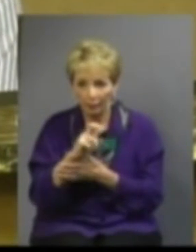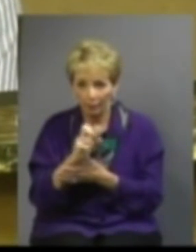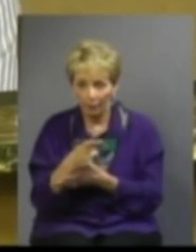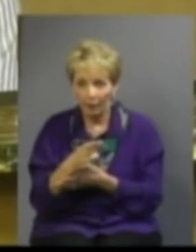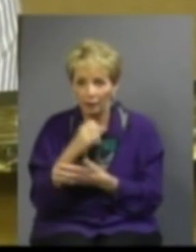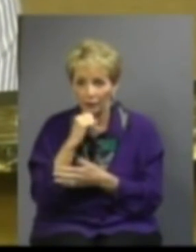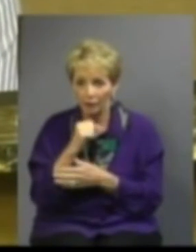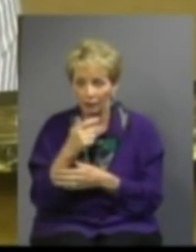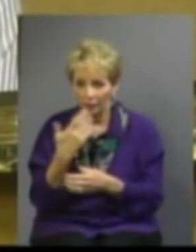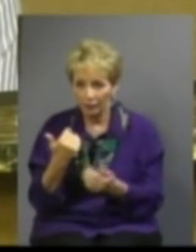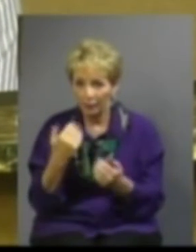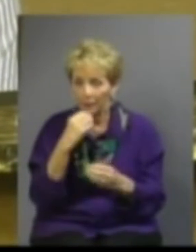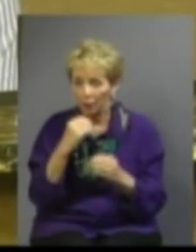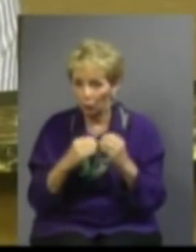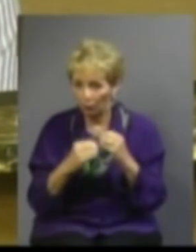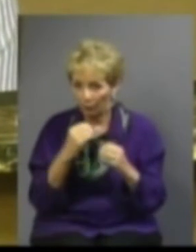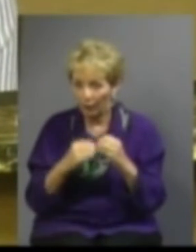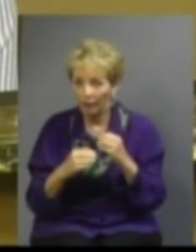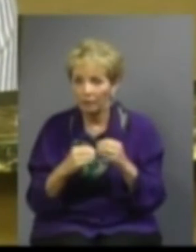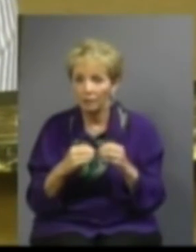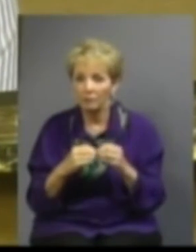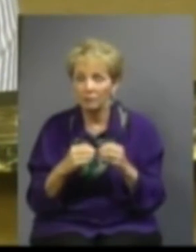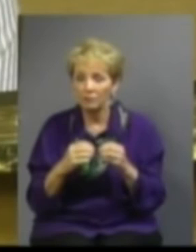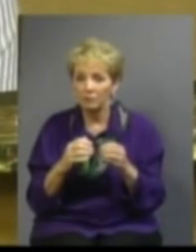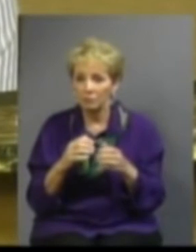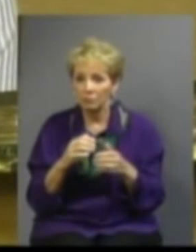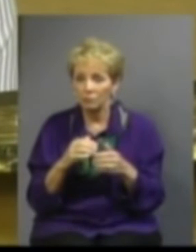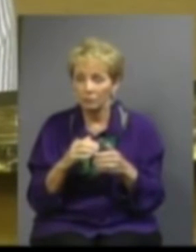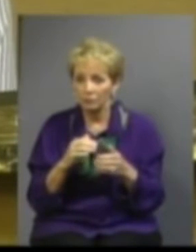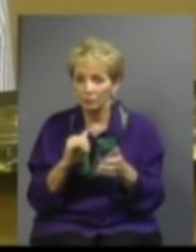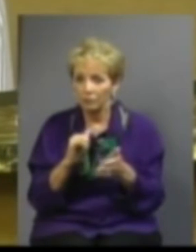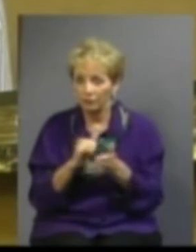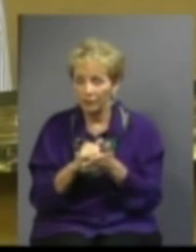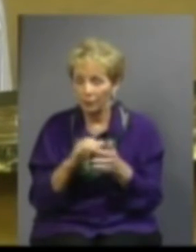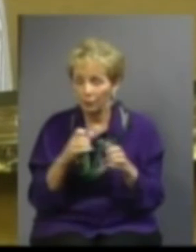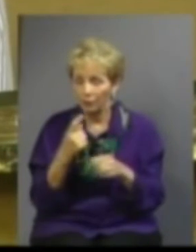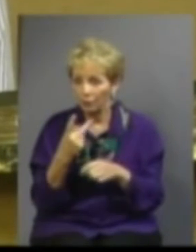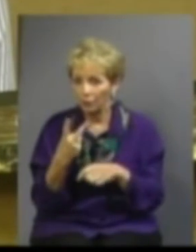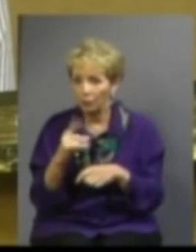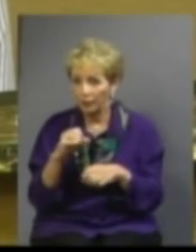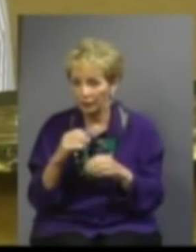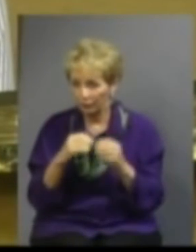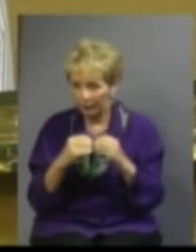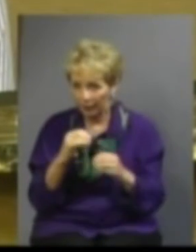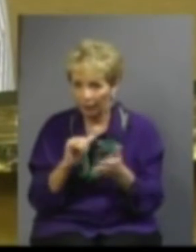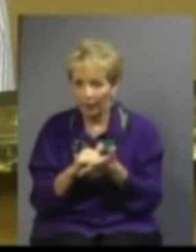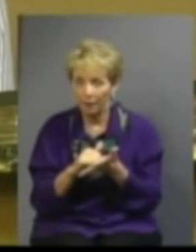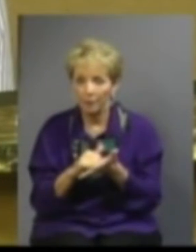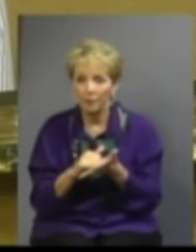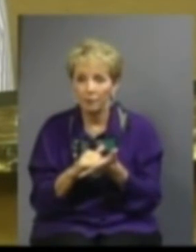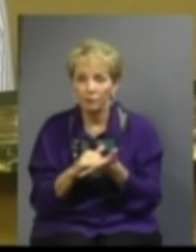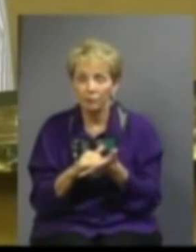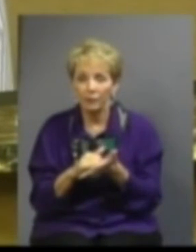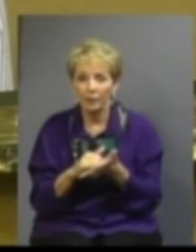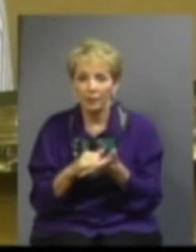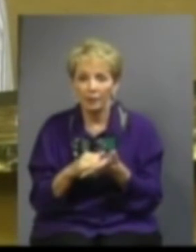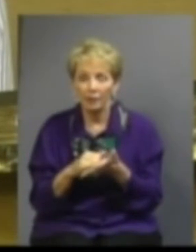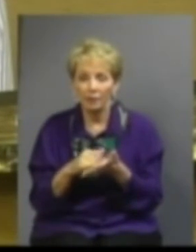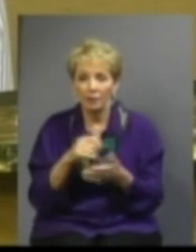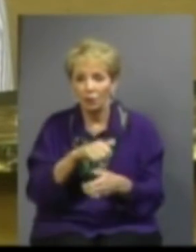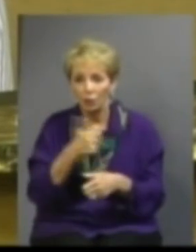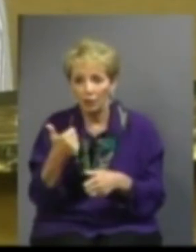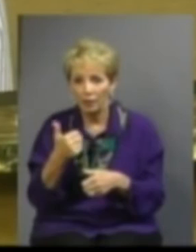is all being repaired, but those are happening in the next couple of days. Tell you a little bit about the